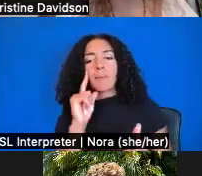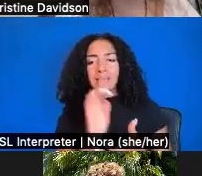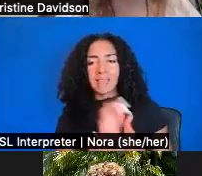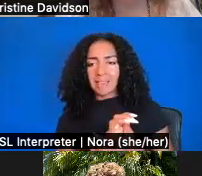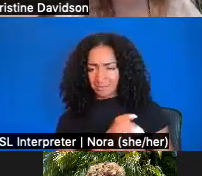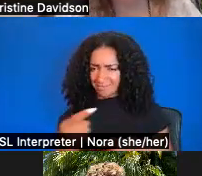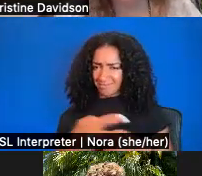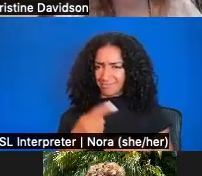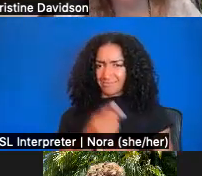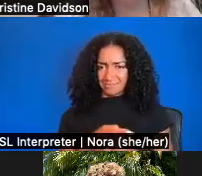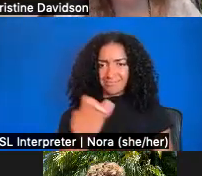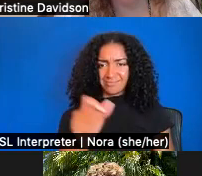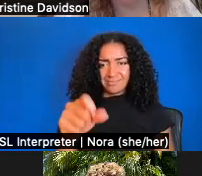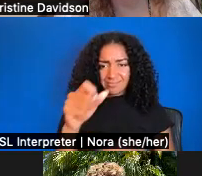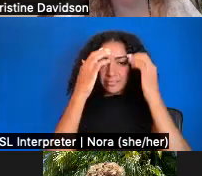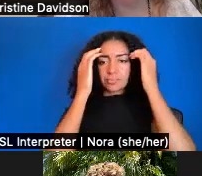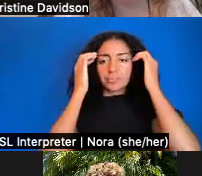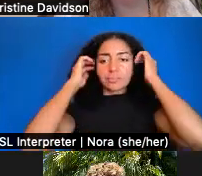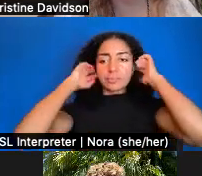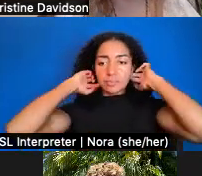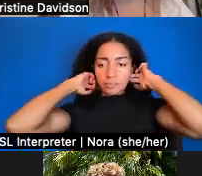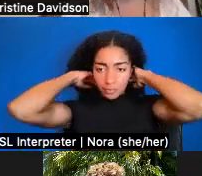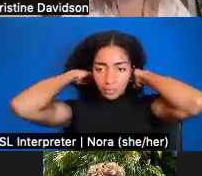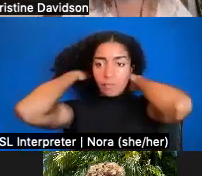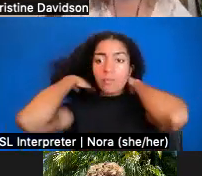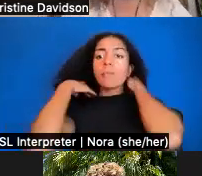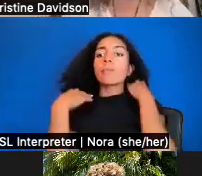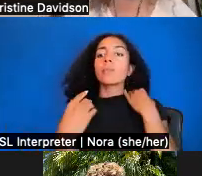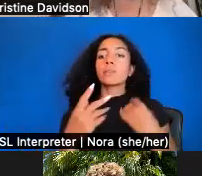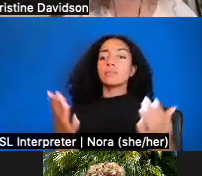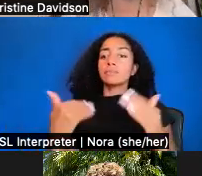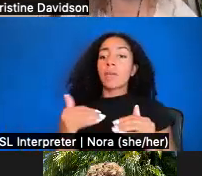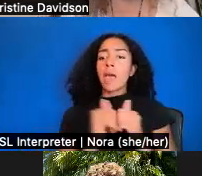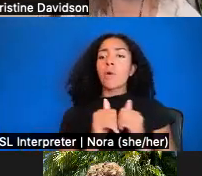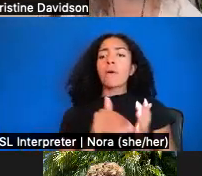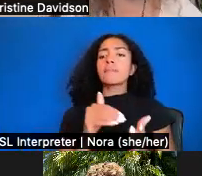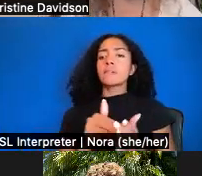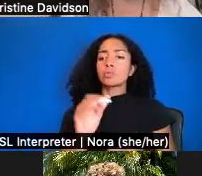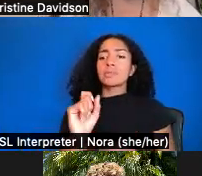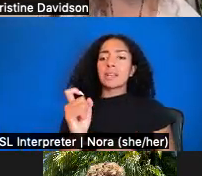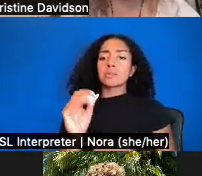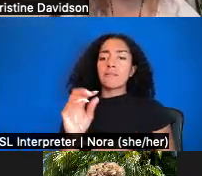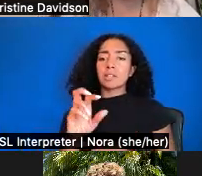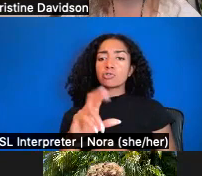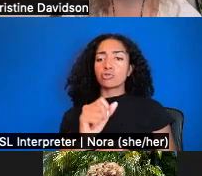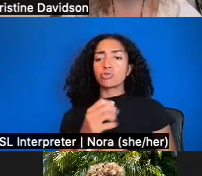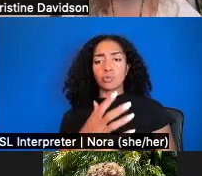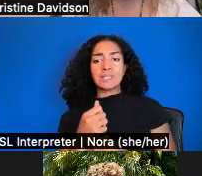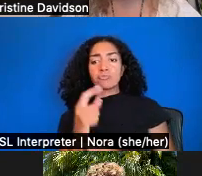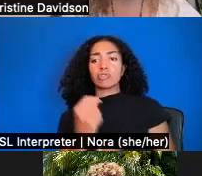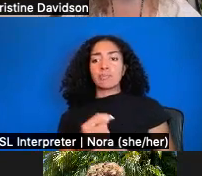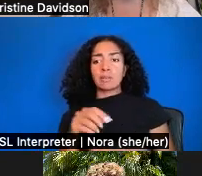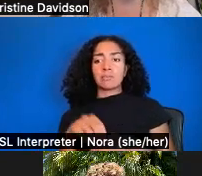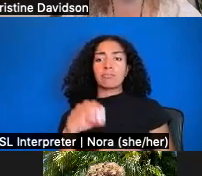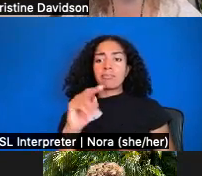How often do sex offenders get treatment in Minnesota, court ordered? I don't know the number, Victoria. I knew at one time, but this was like